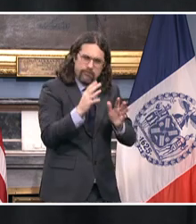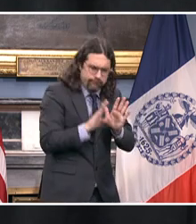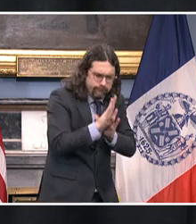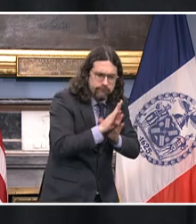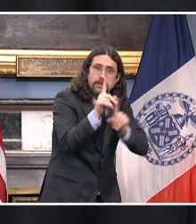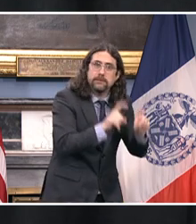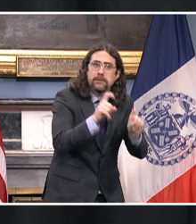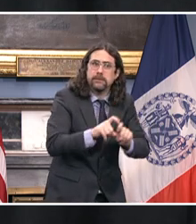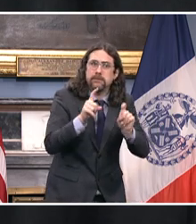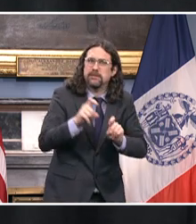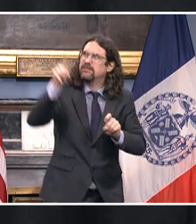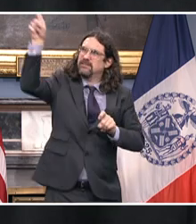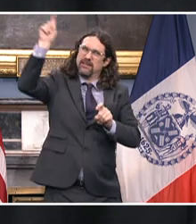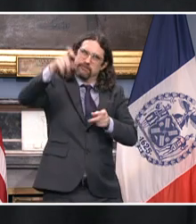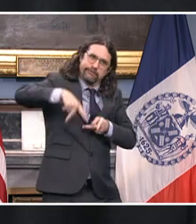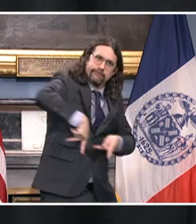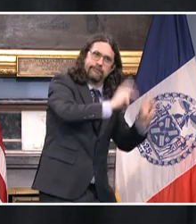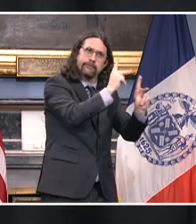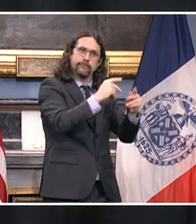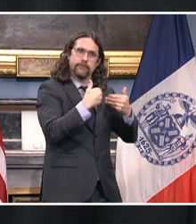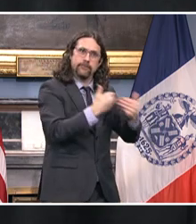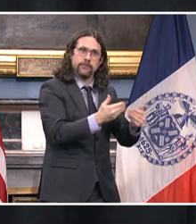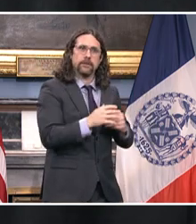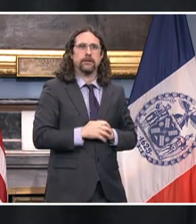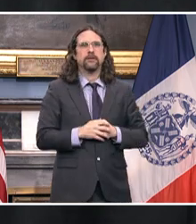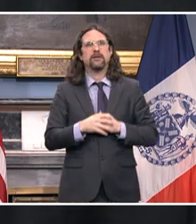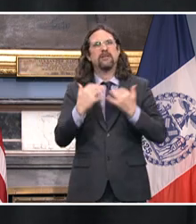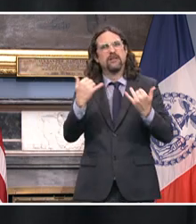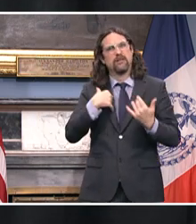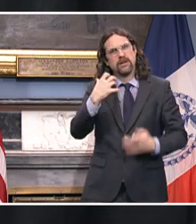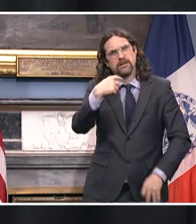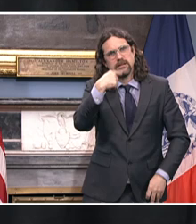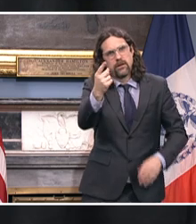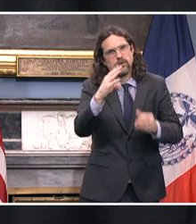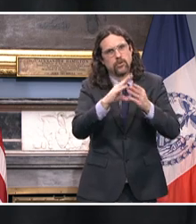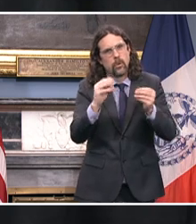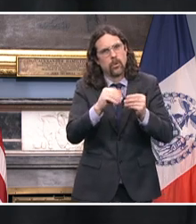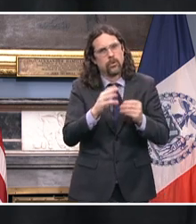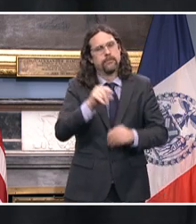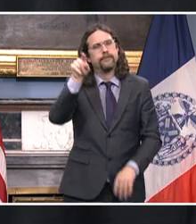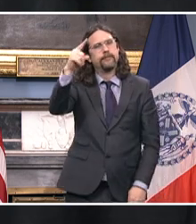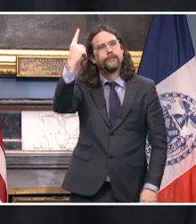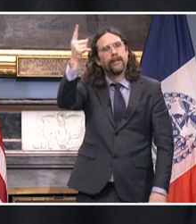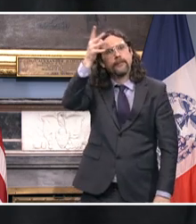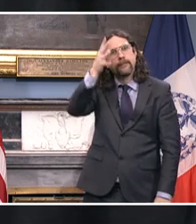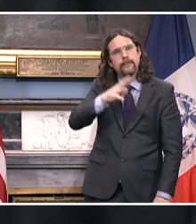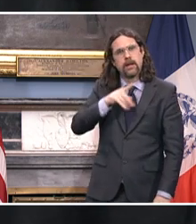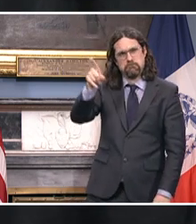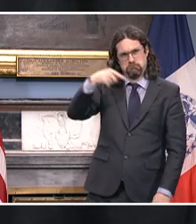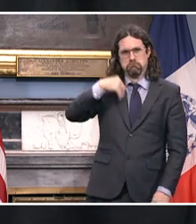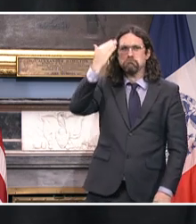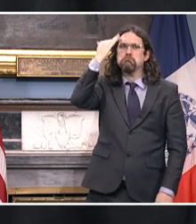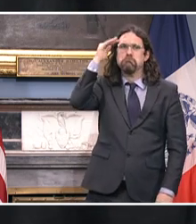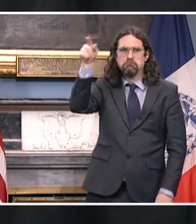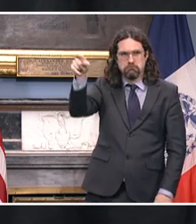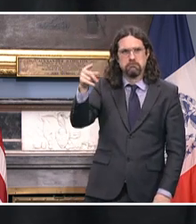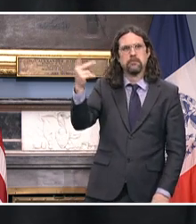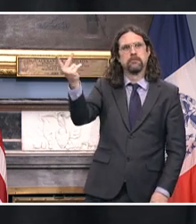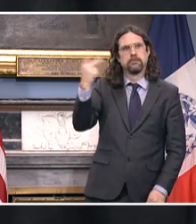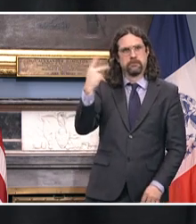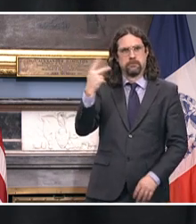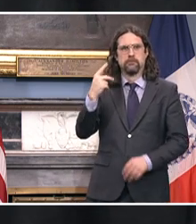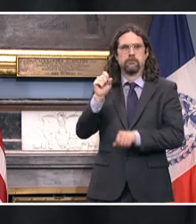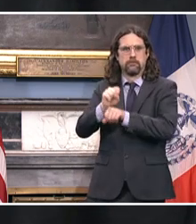he's part of the leadership of the U.S. Conference of Mayors, so I've worked with him on the leadership body of the Conference of Mayors for years now,